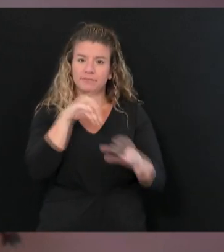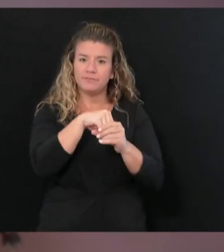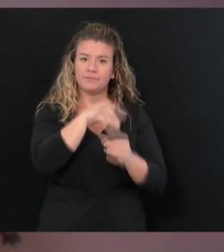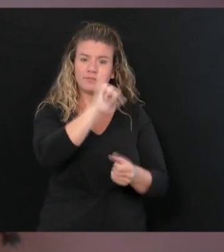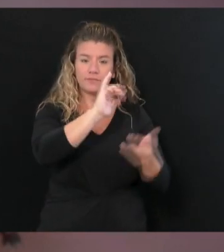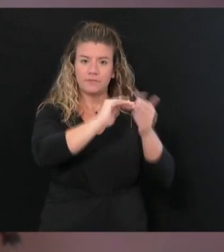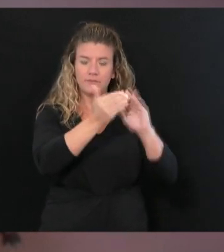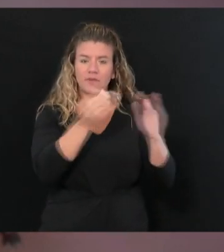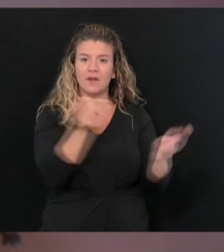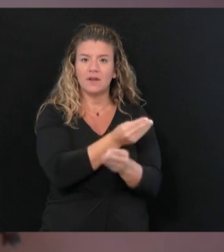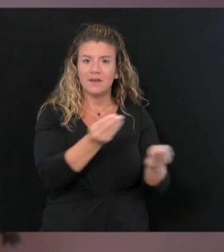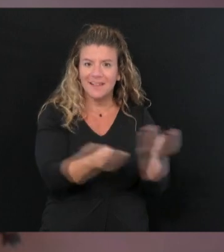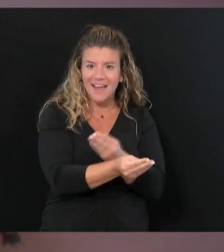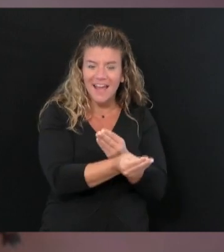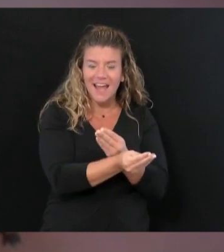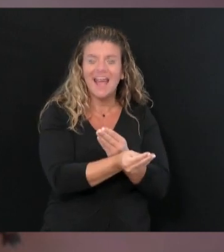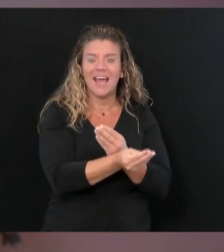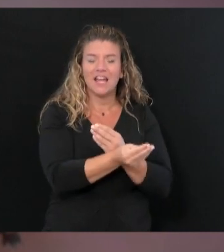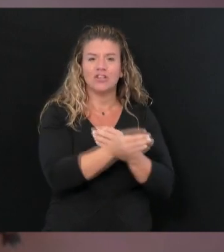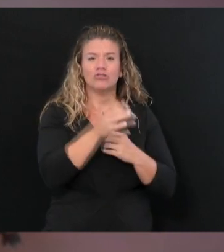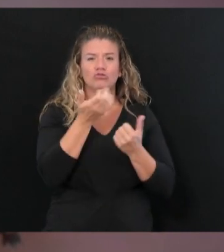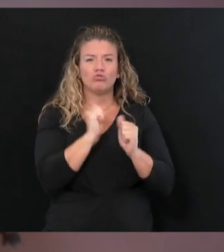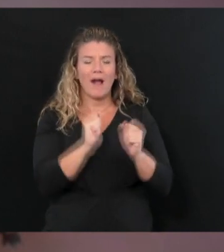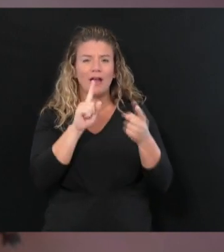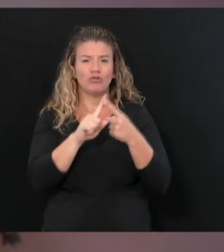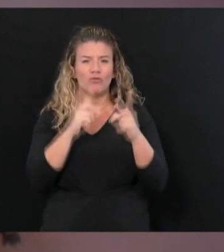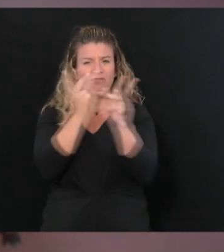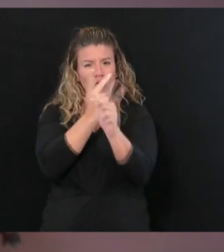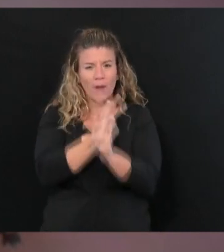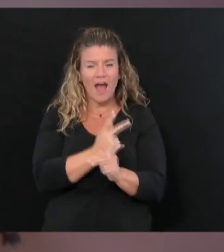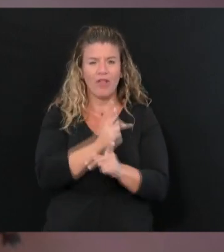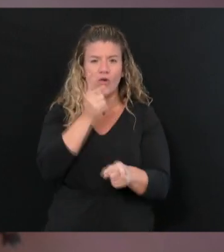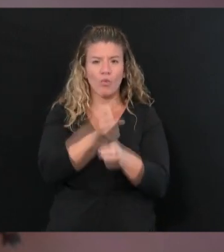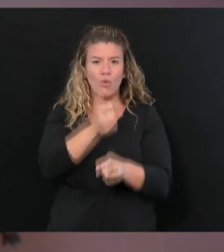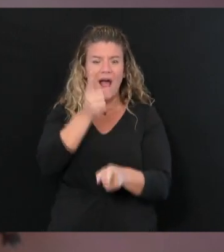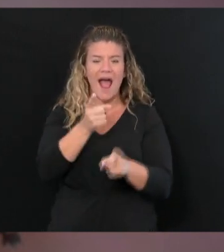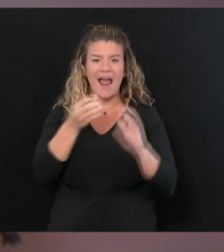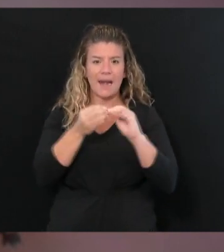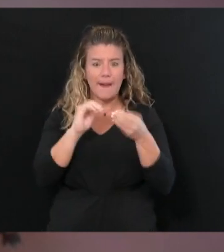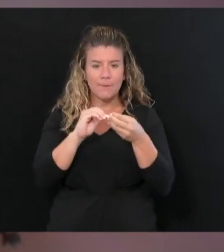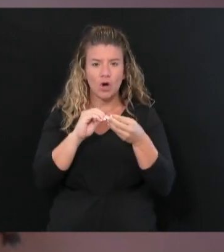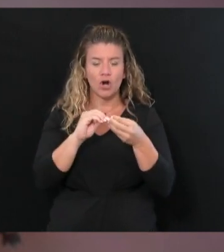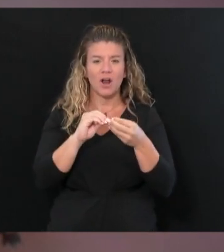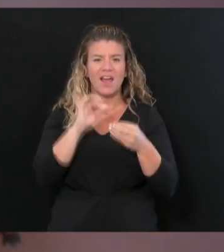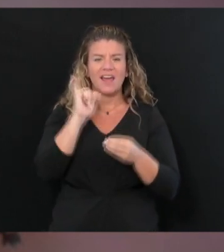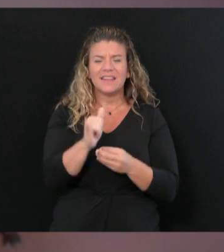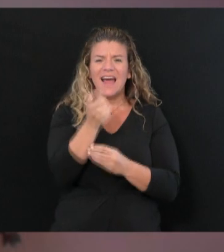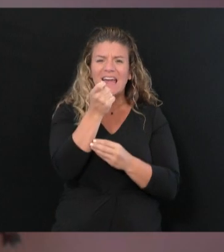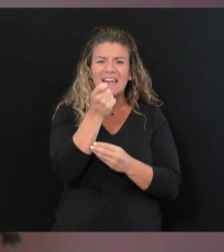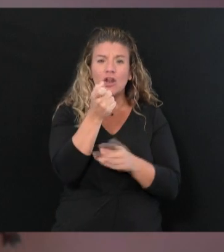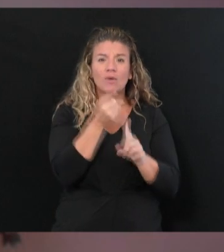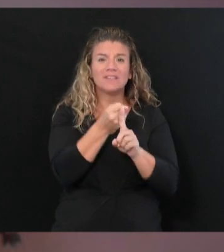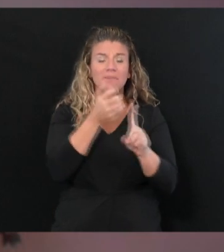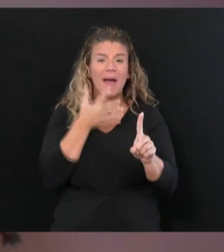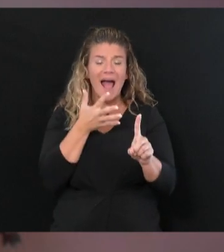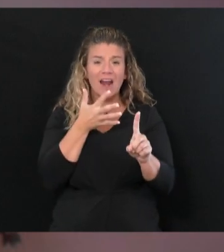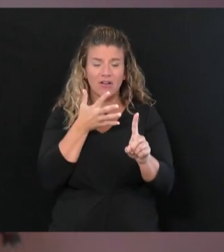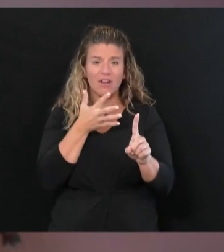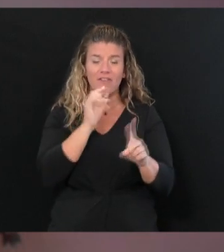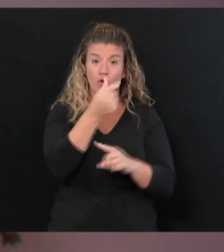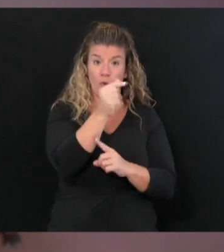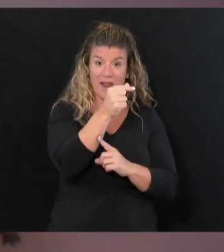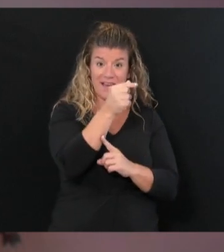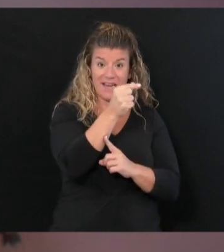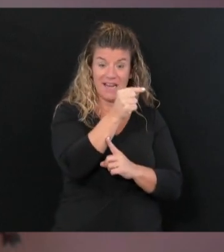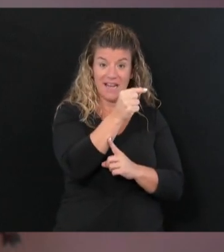settings and to reapply some of the thresholding, the expansion, slight expansion of the green